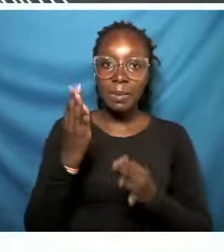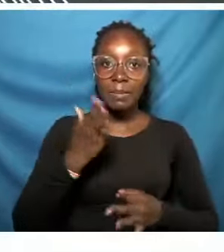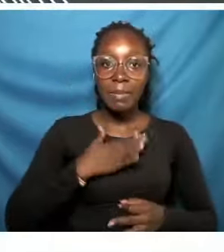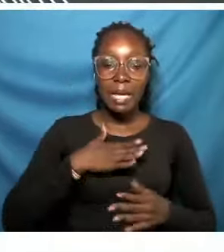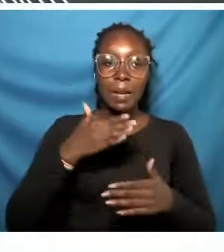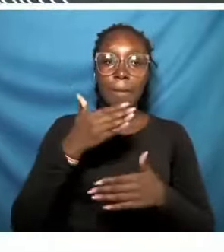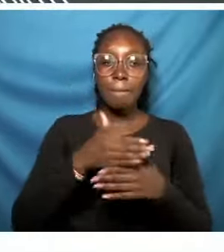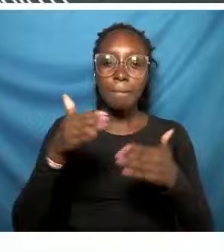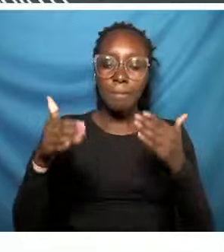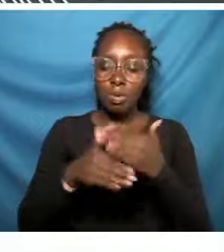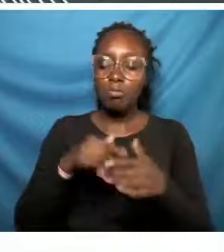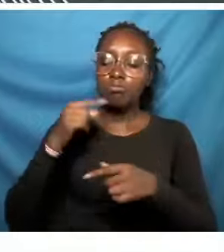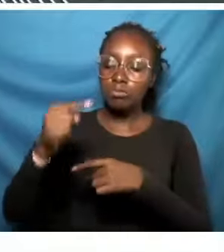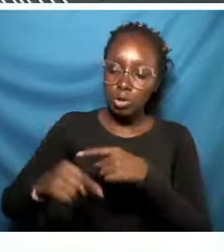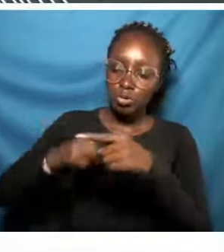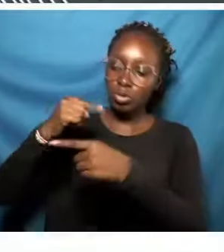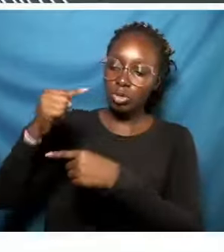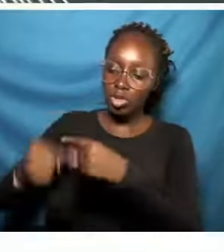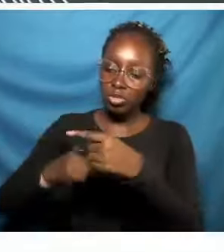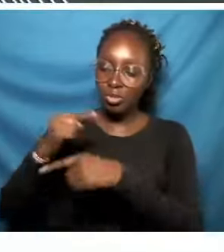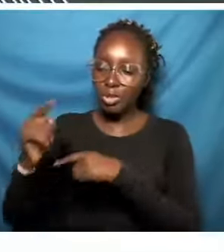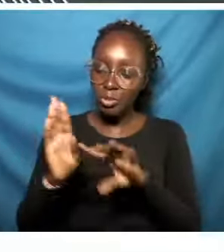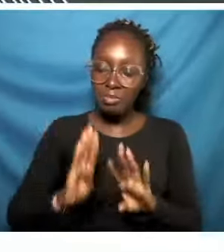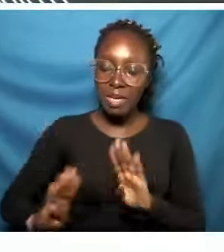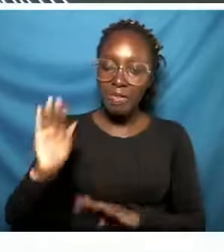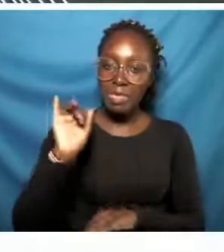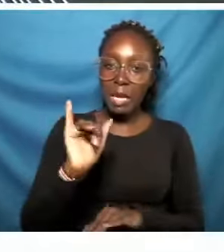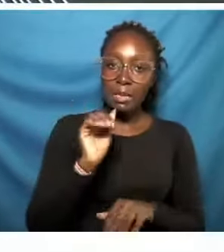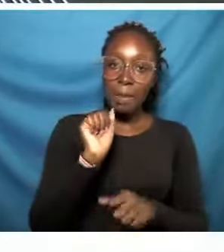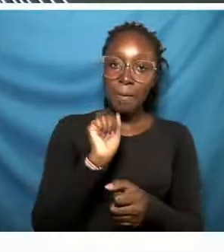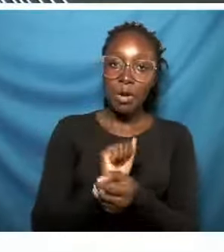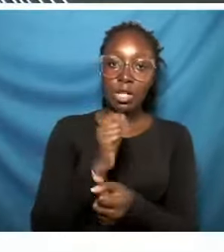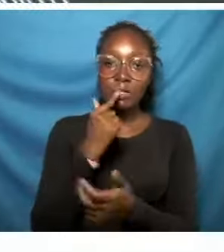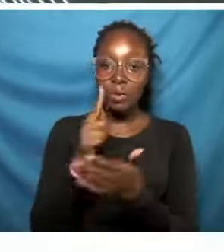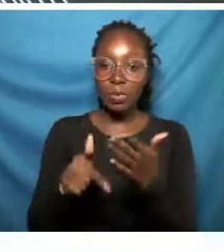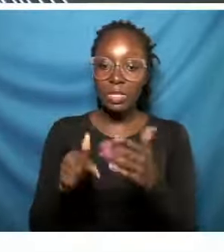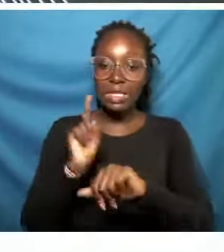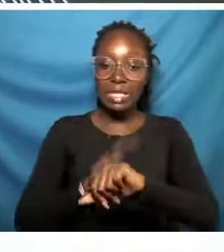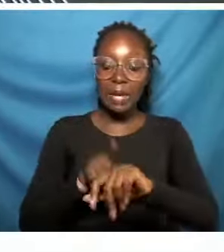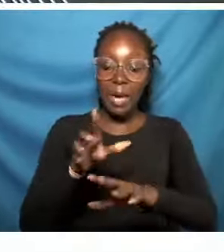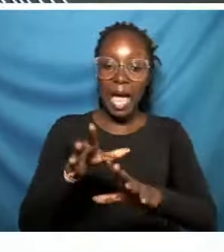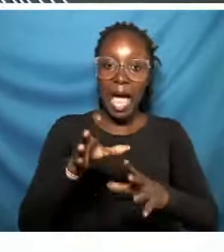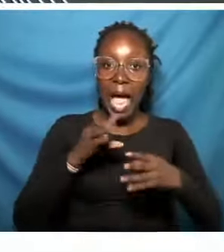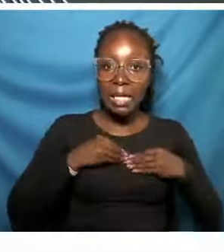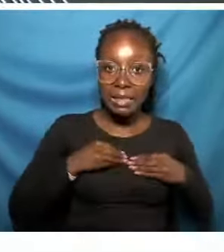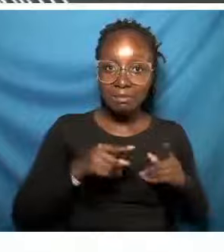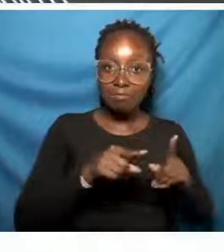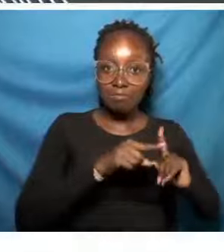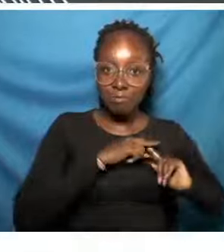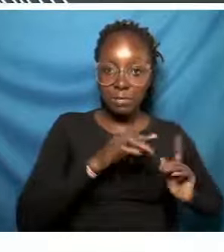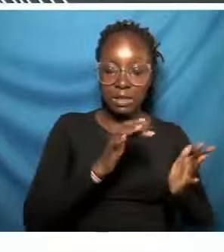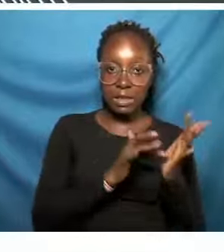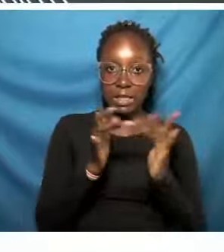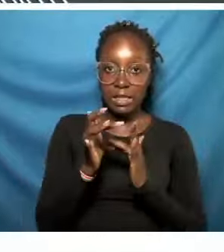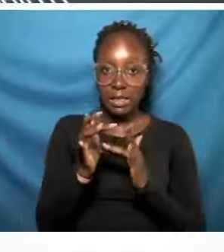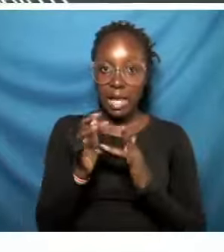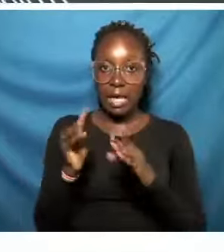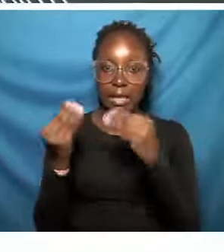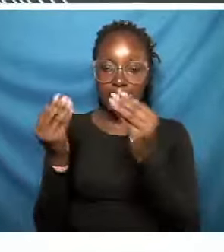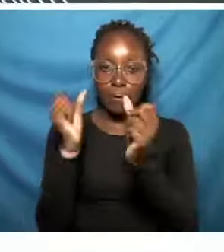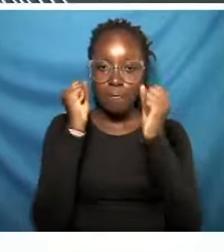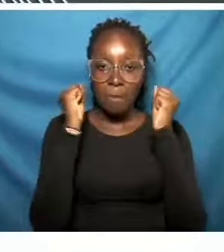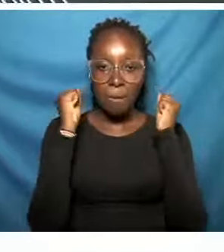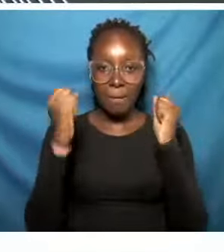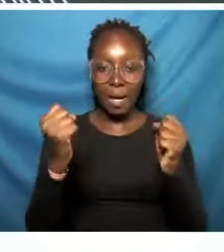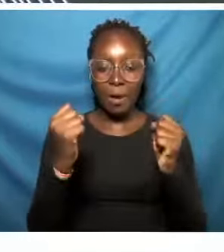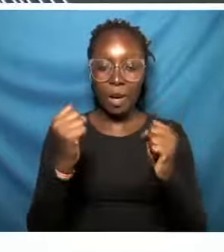creating those patterns. What Paul is saying here is that when you accept Jesus Christ, he gives you the power to